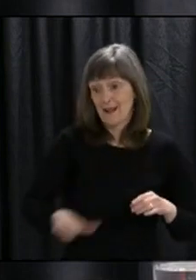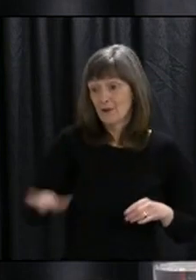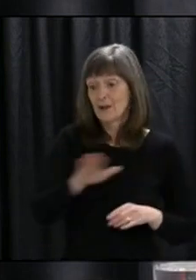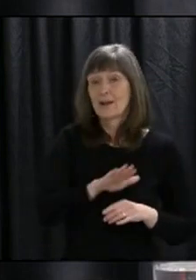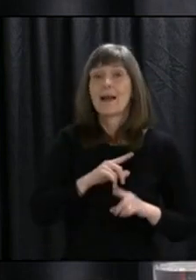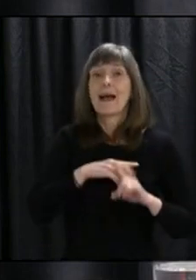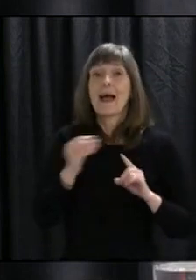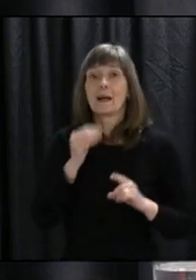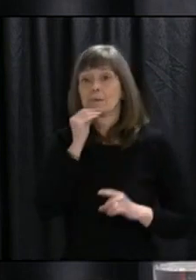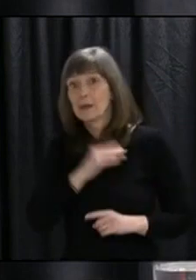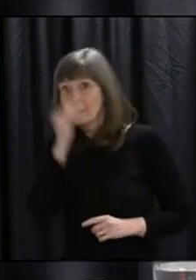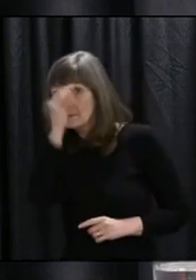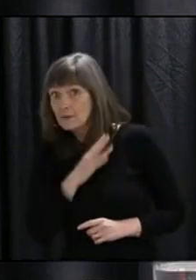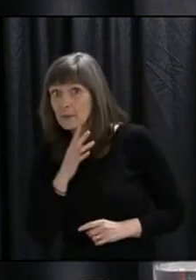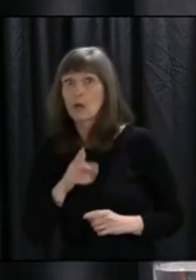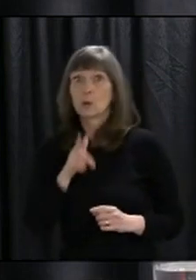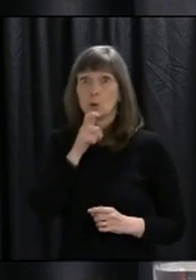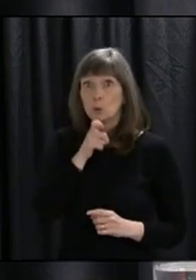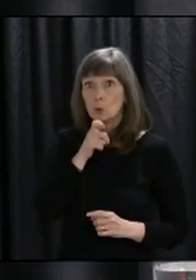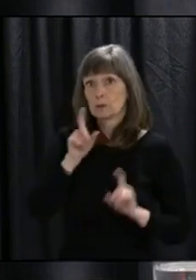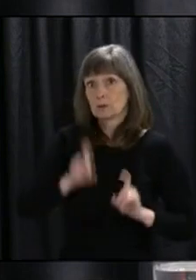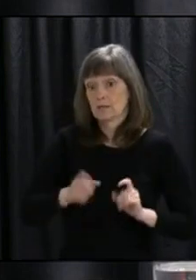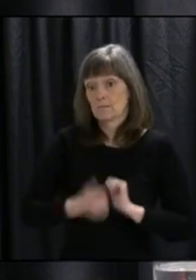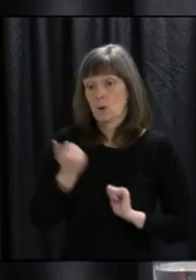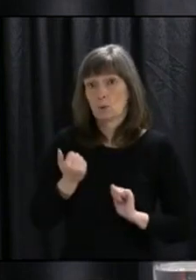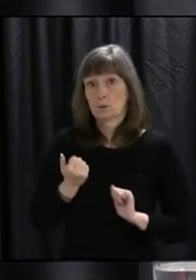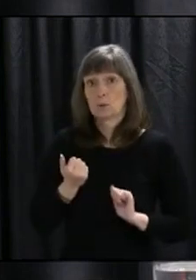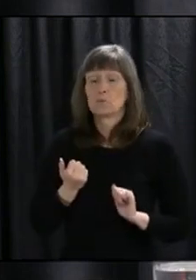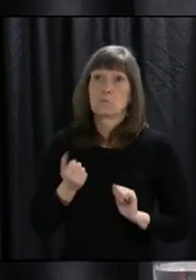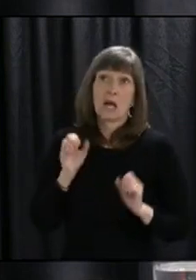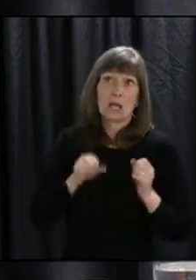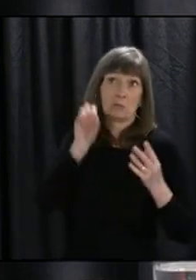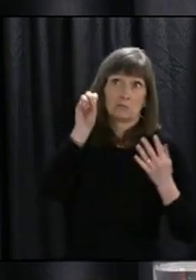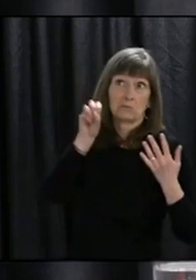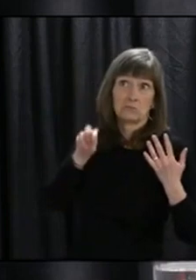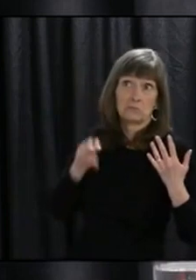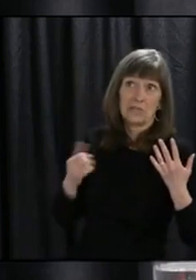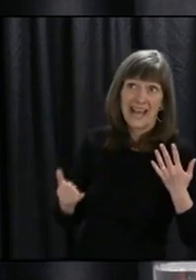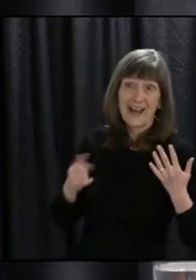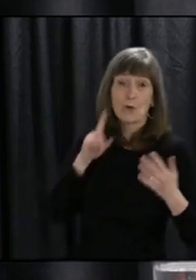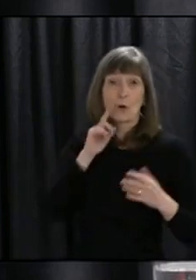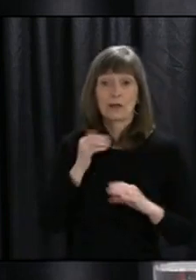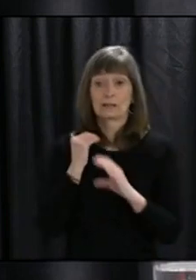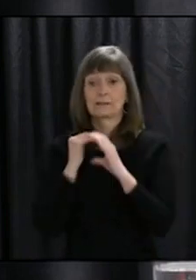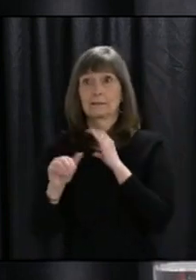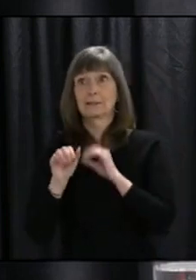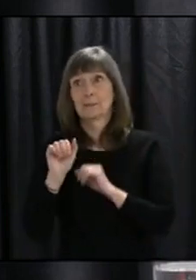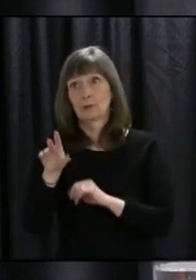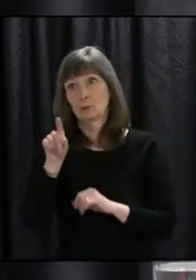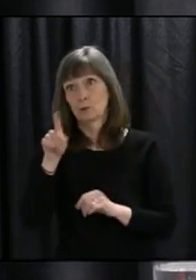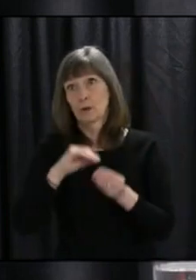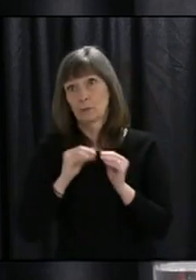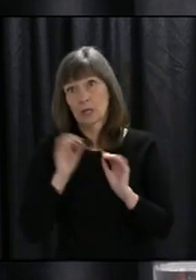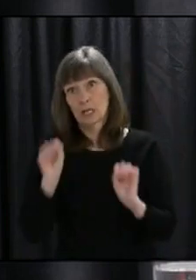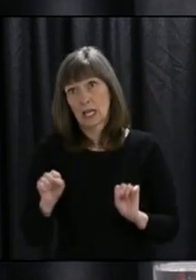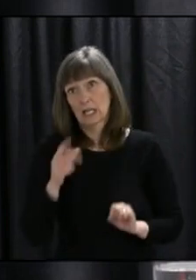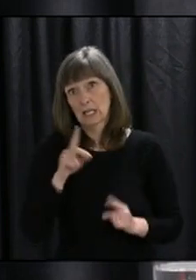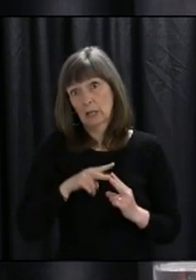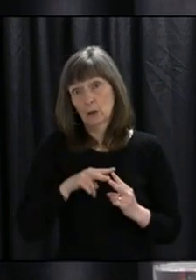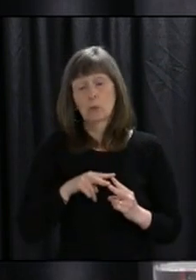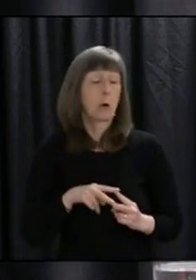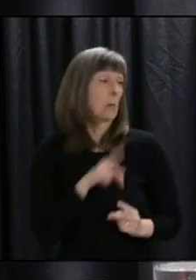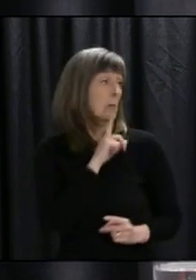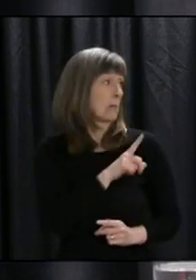can do that. I can read out some numbers for you, or I could just simply supply you with the table offline. Oh, sure.